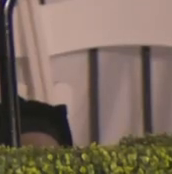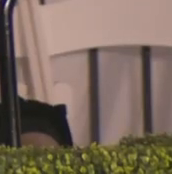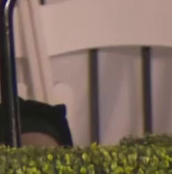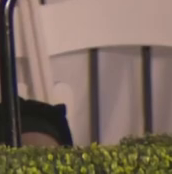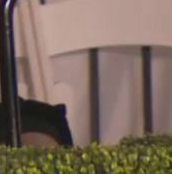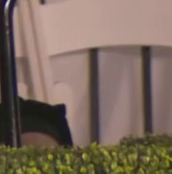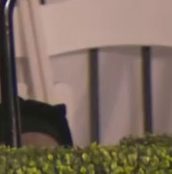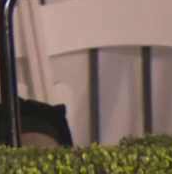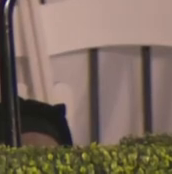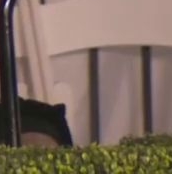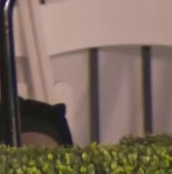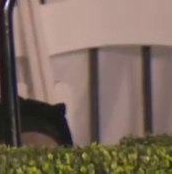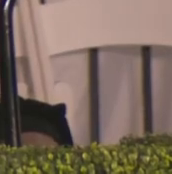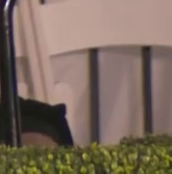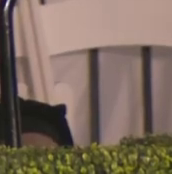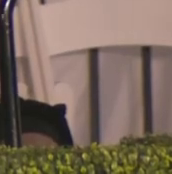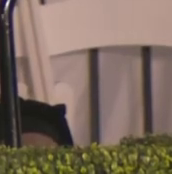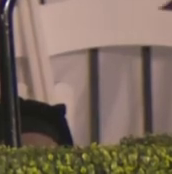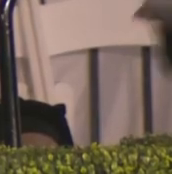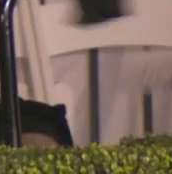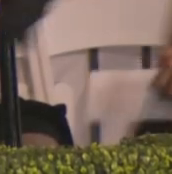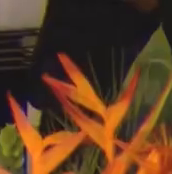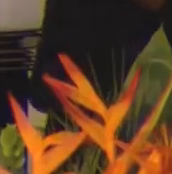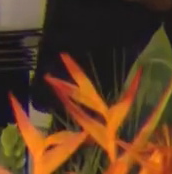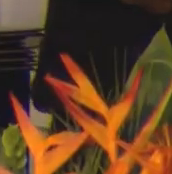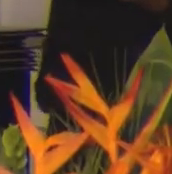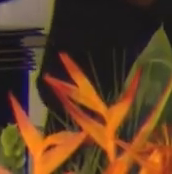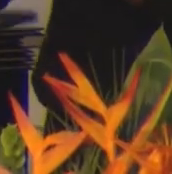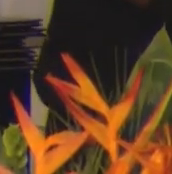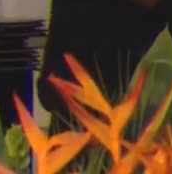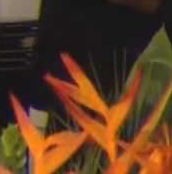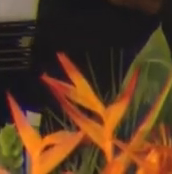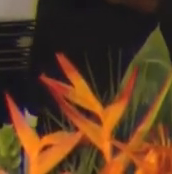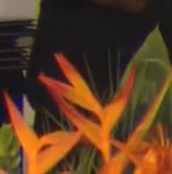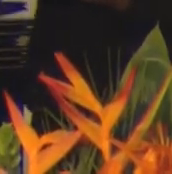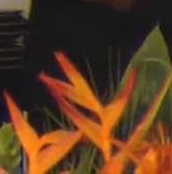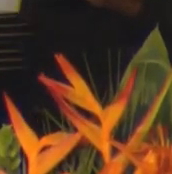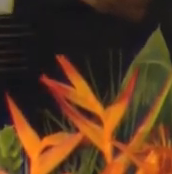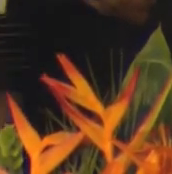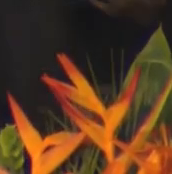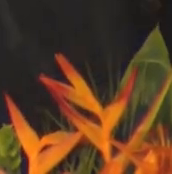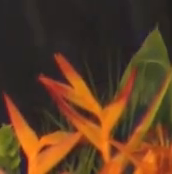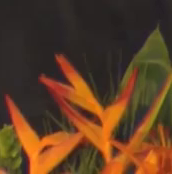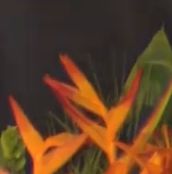Omar Abdallah Ibhardalo. Nai Libanow.